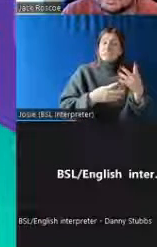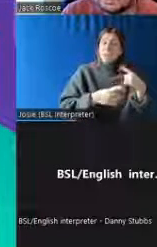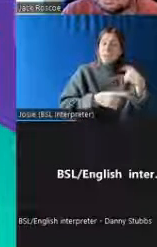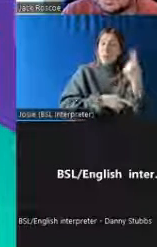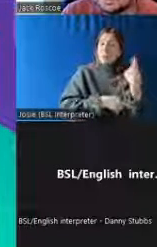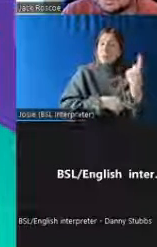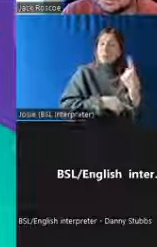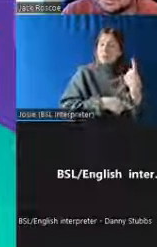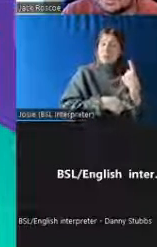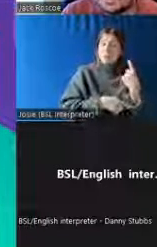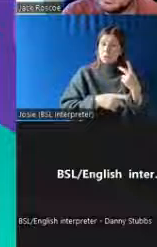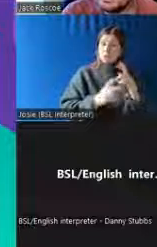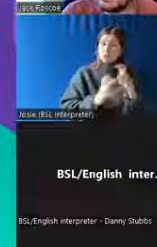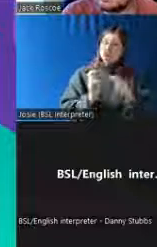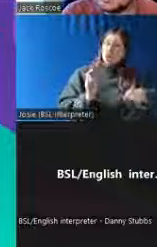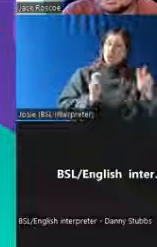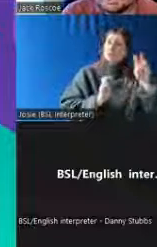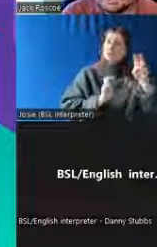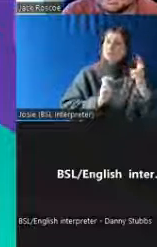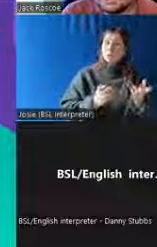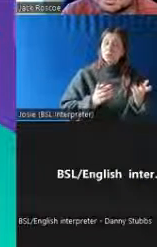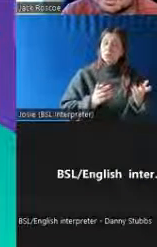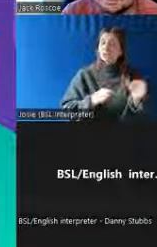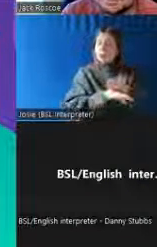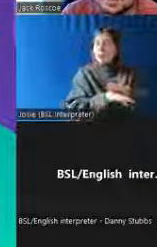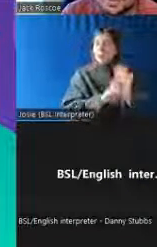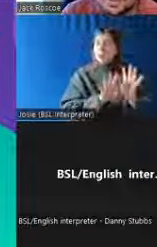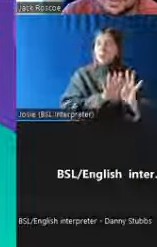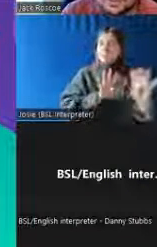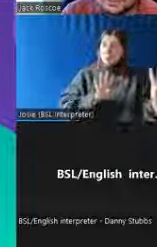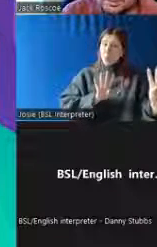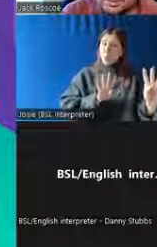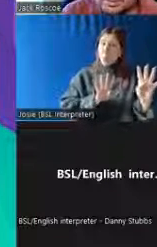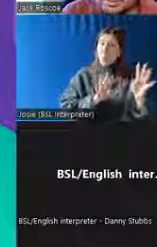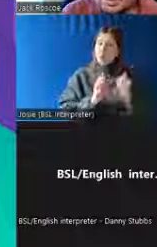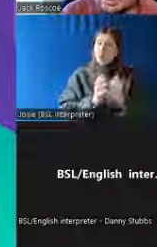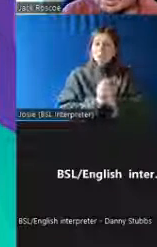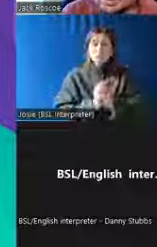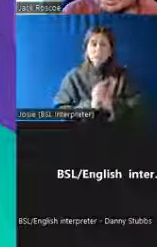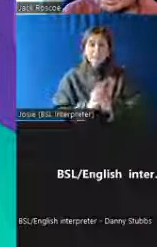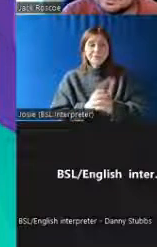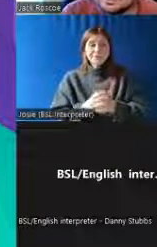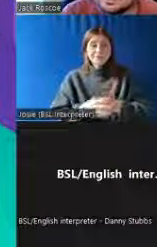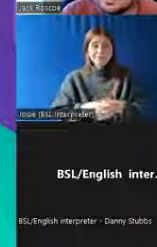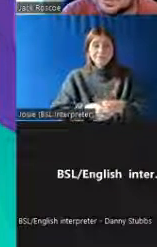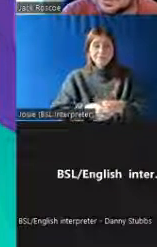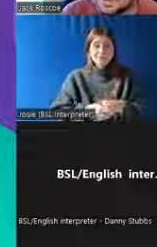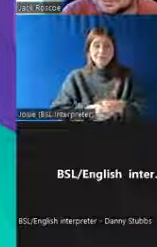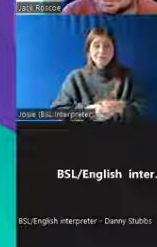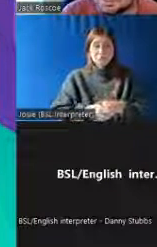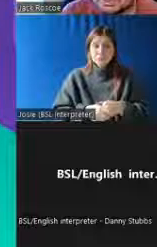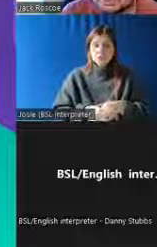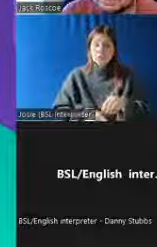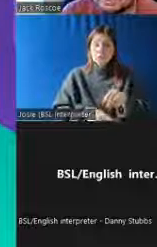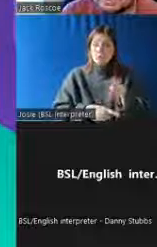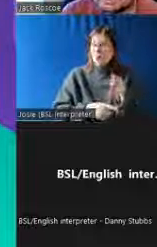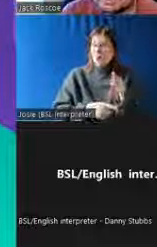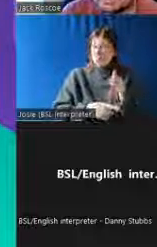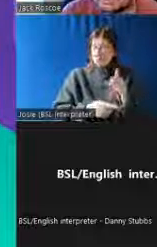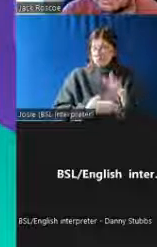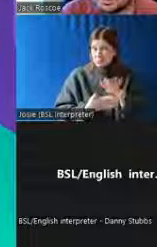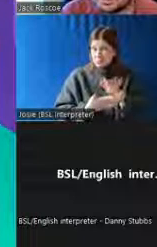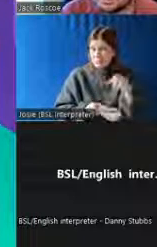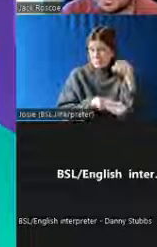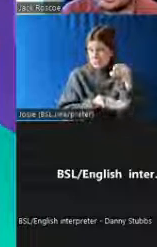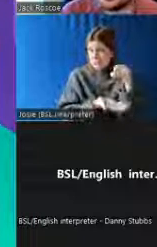by London and Partners and the Greater London Authority. Obviously, this had a fairly sizable budget, and